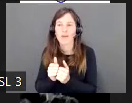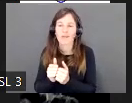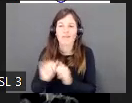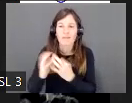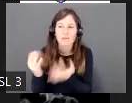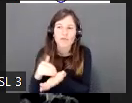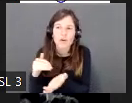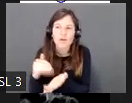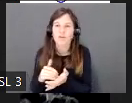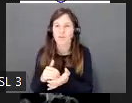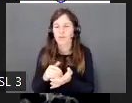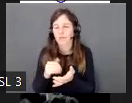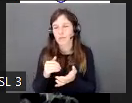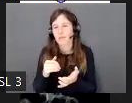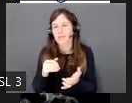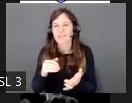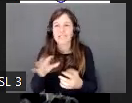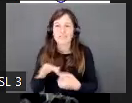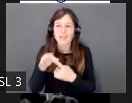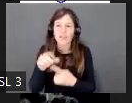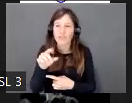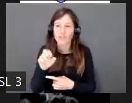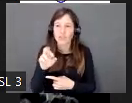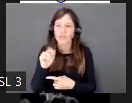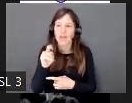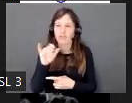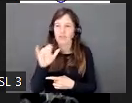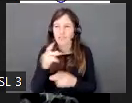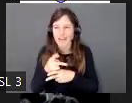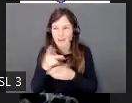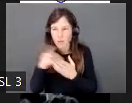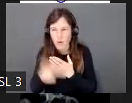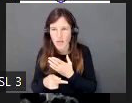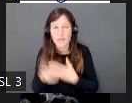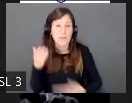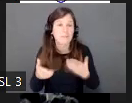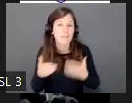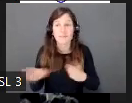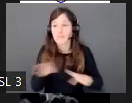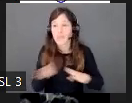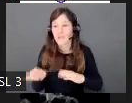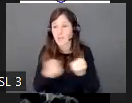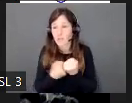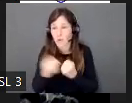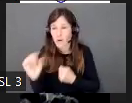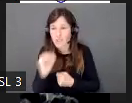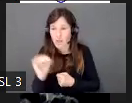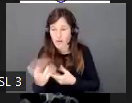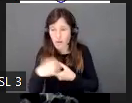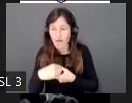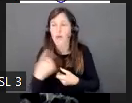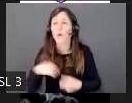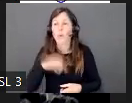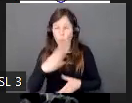the risks and information to the special geriatric service programs. Maybe there's a need for Behavior Supports Ontario in this